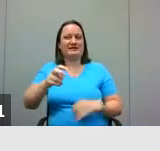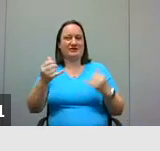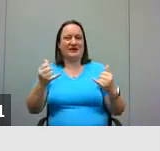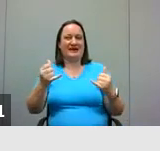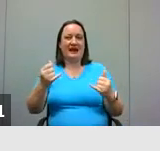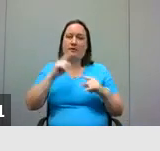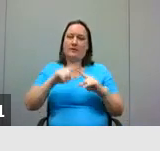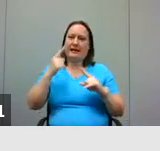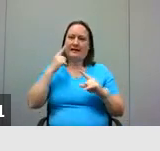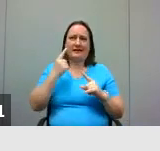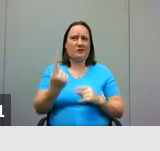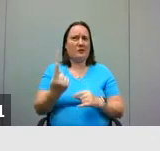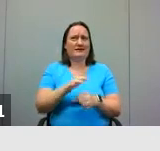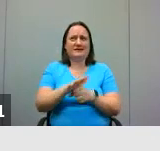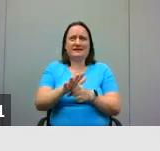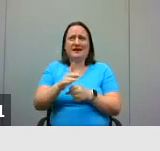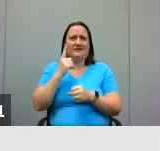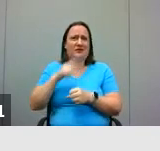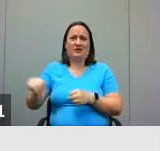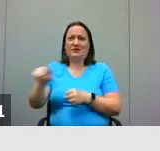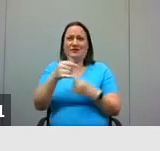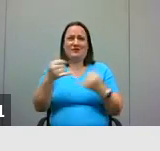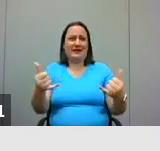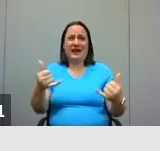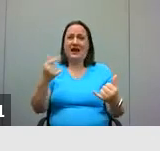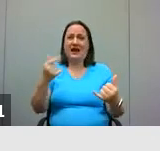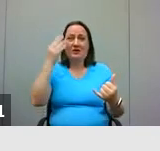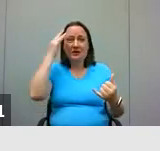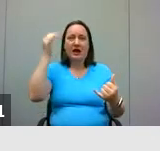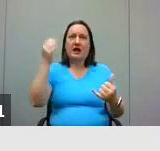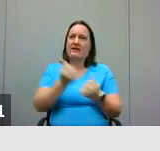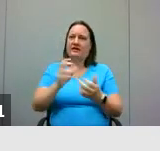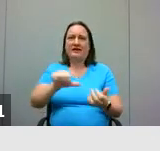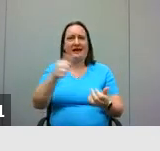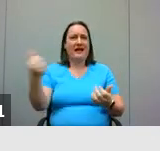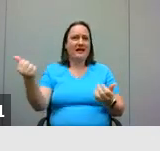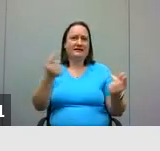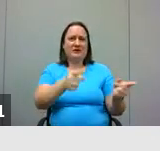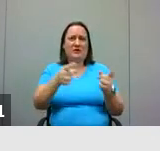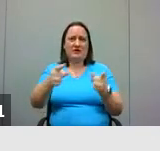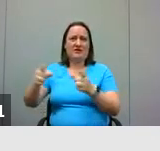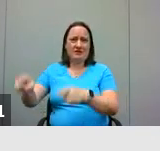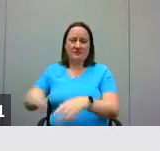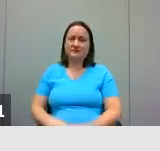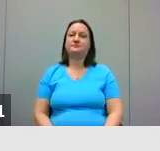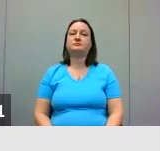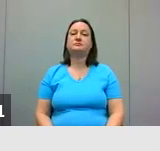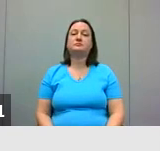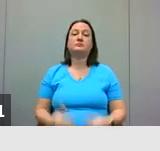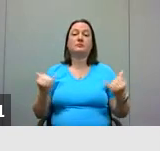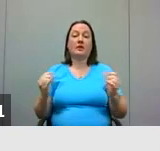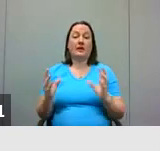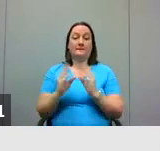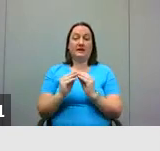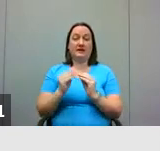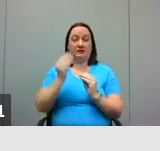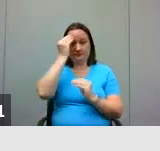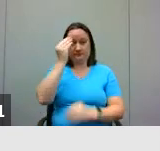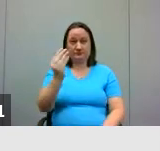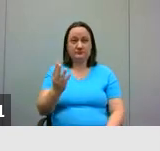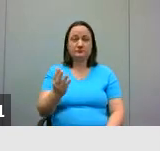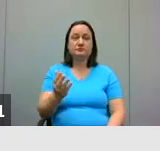quite enough for you guys right now with everything else. And today's meeting, just to kind